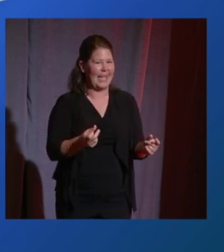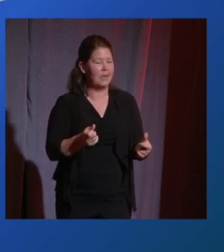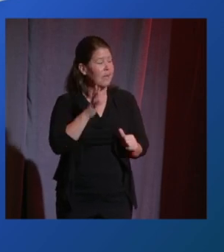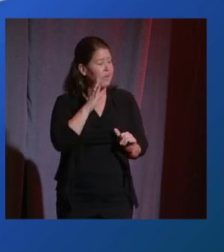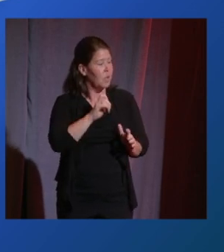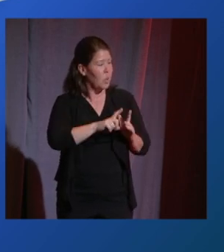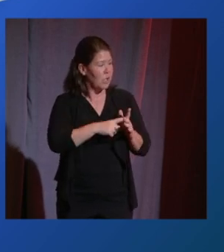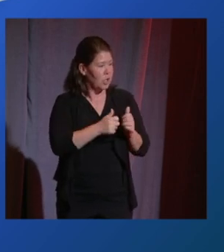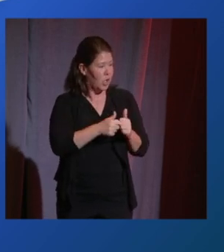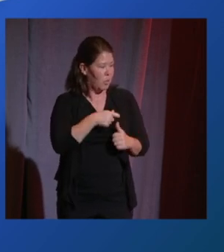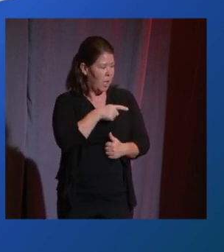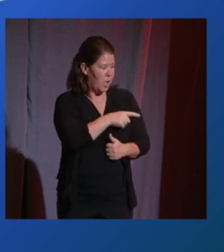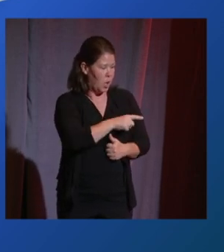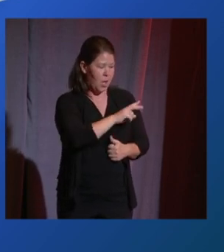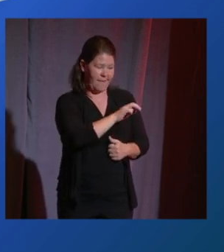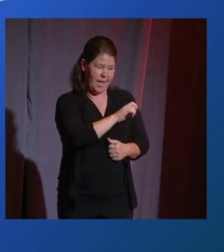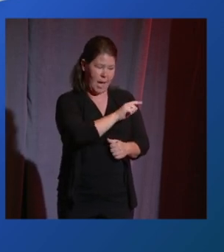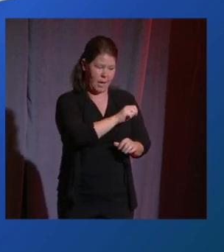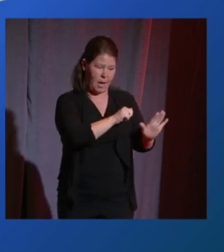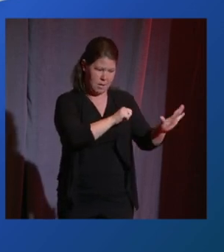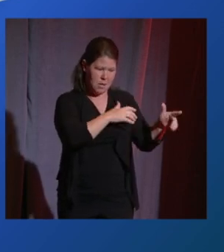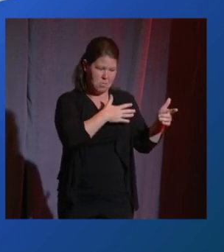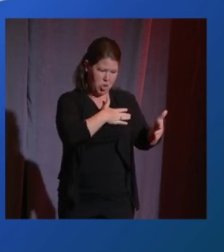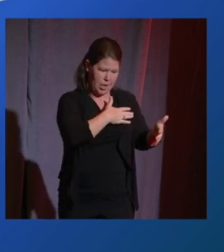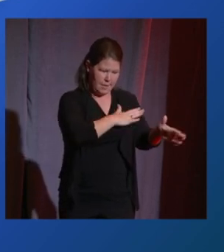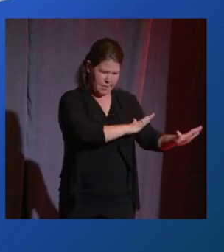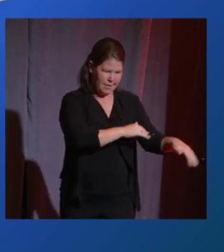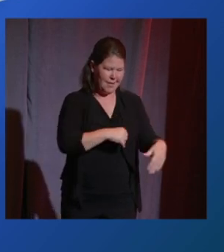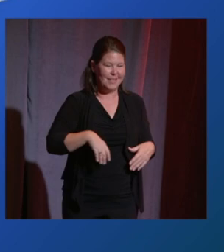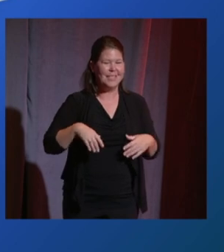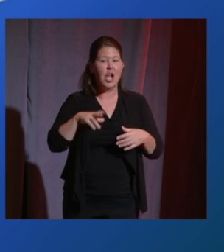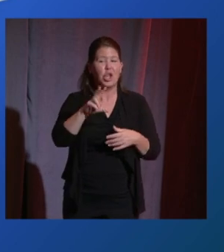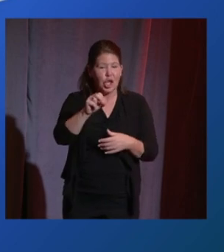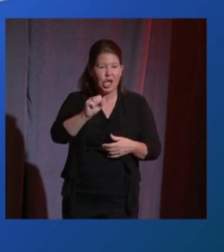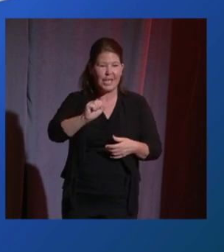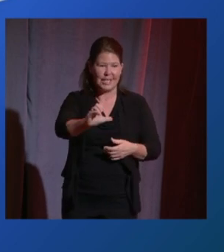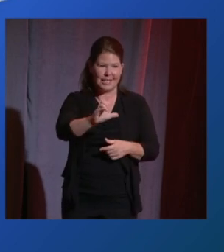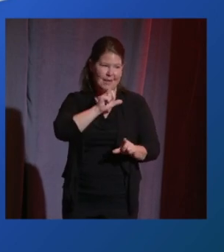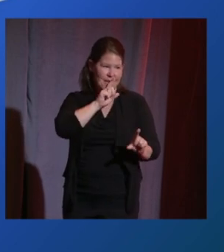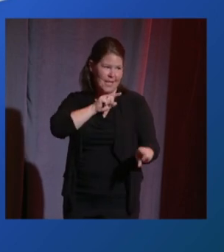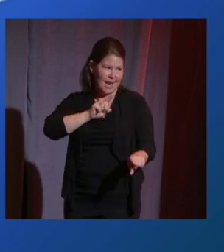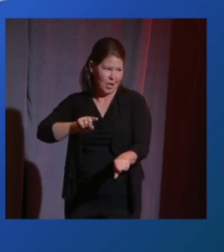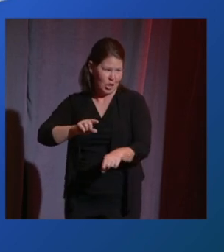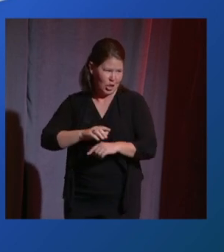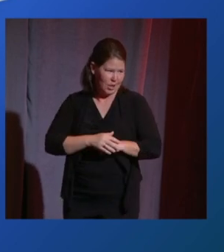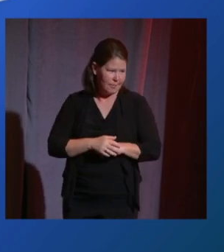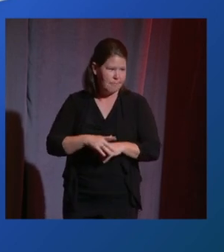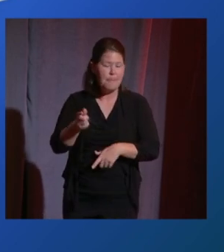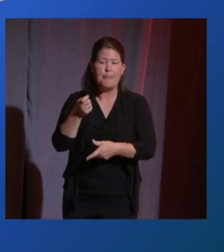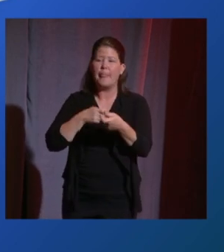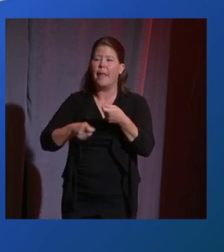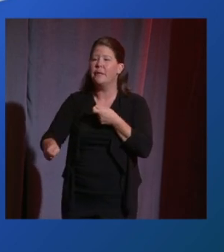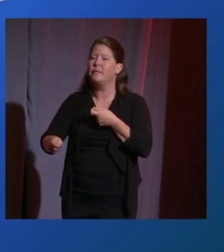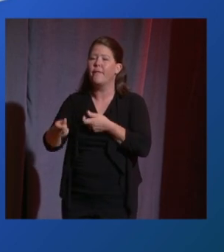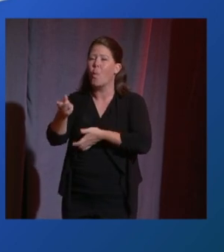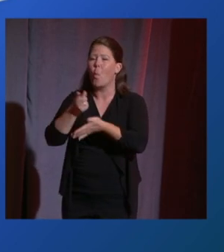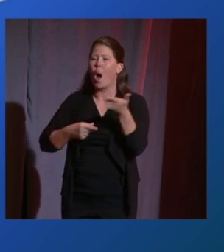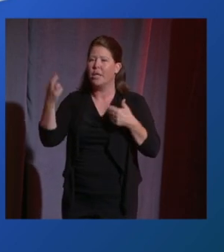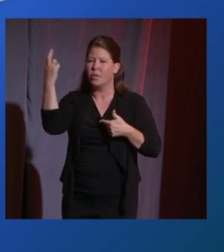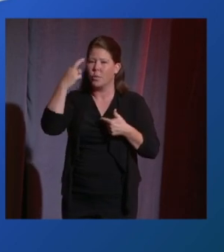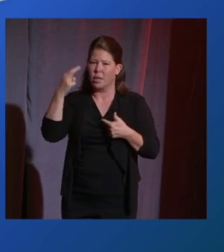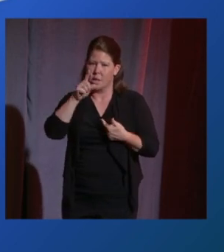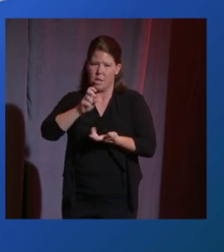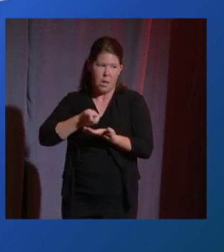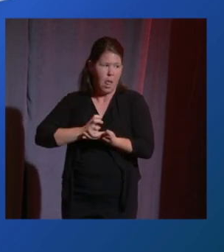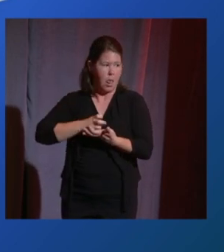you a chance to breathe before we go tell me we're going to do the opposite of what Dr Alam did this morning instead of what keeps you up at night what